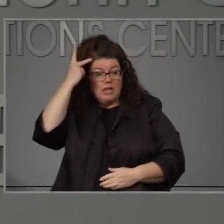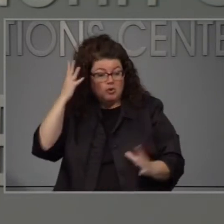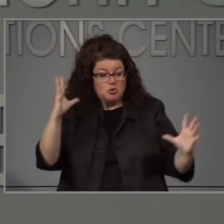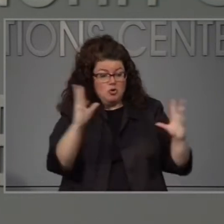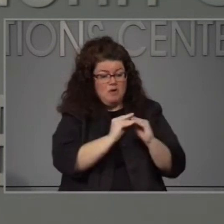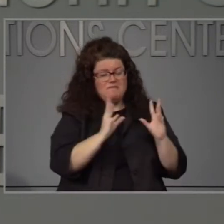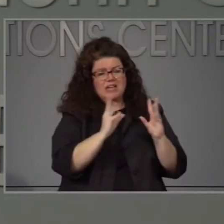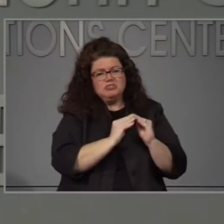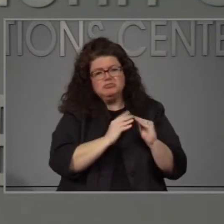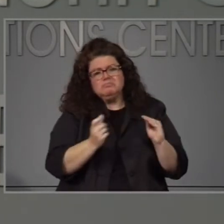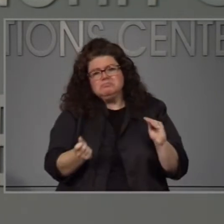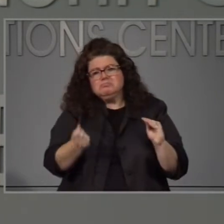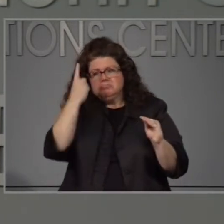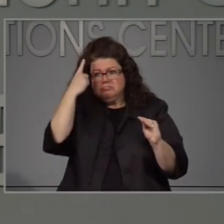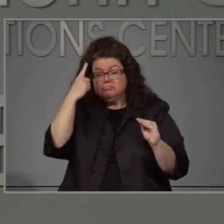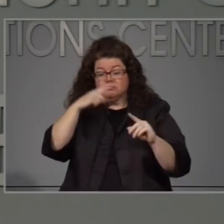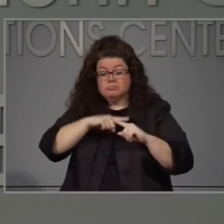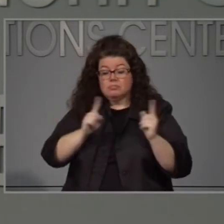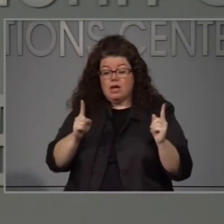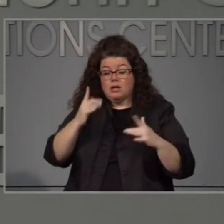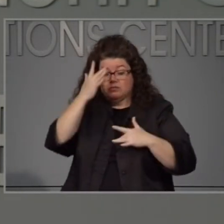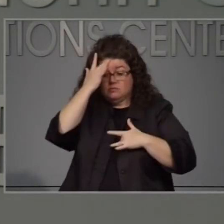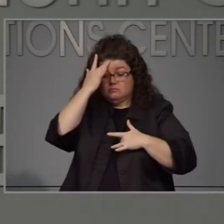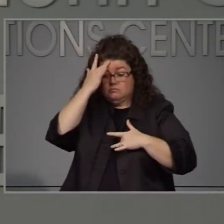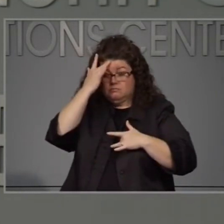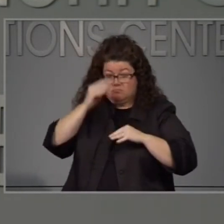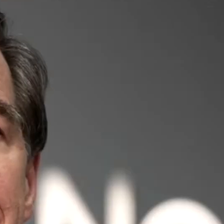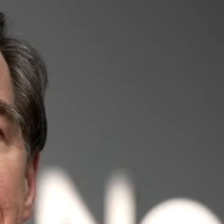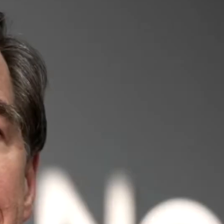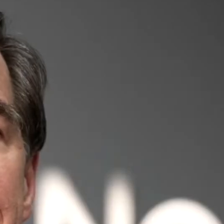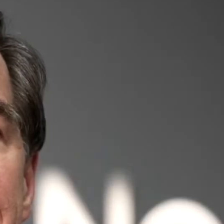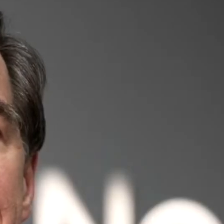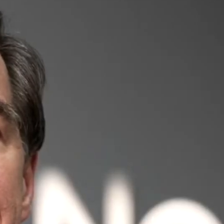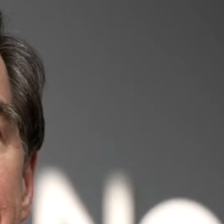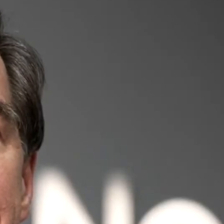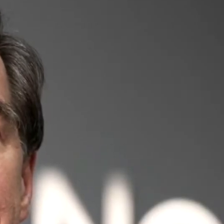political, but pandemic response cannot be.